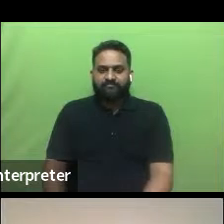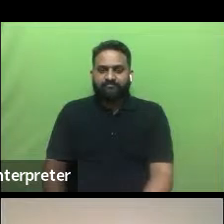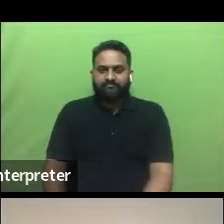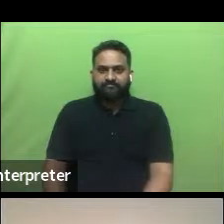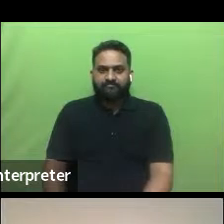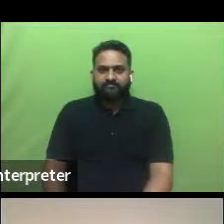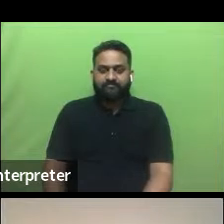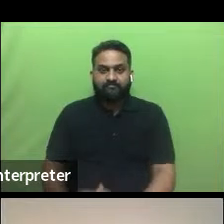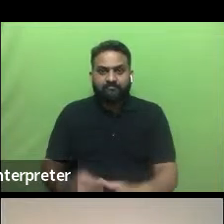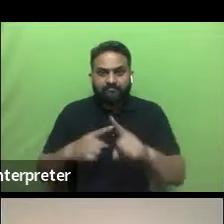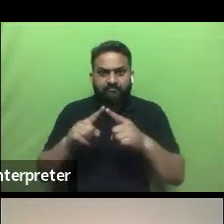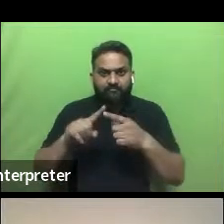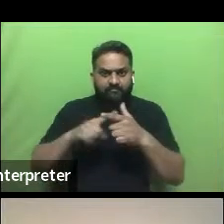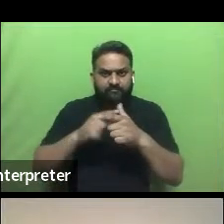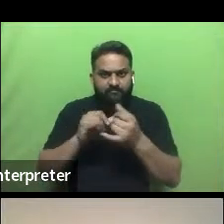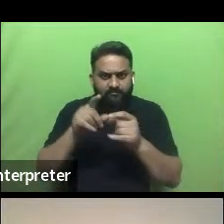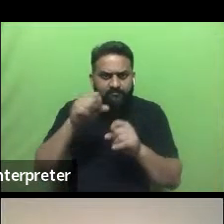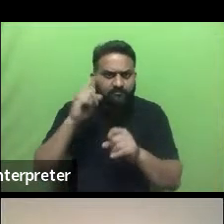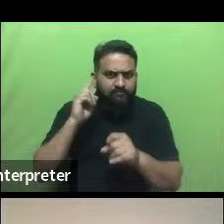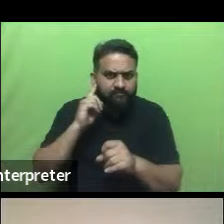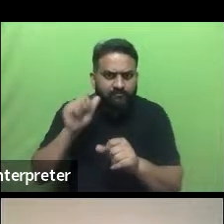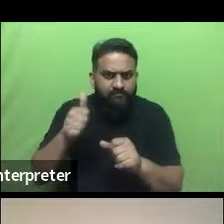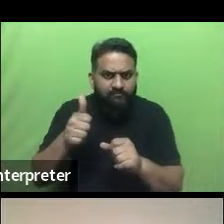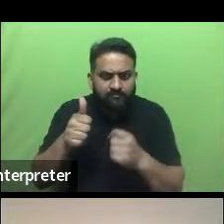Tejas sir, can you hear us?